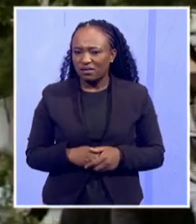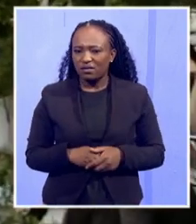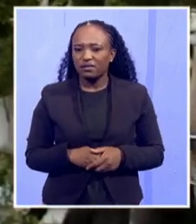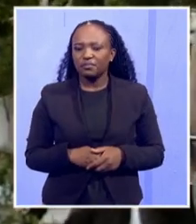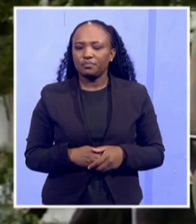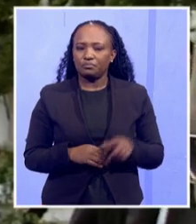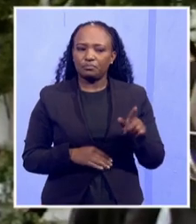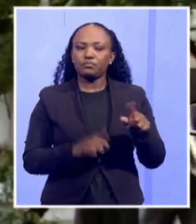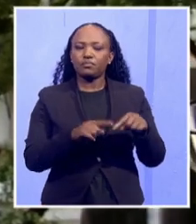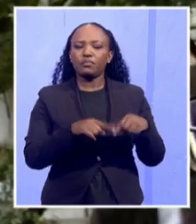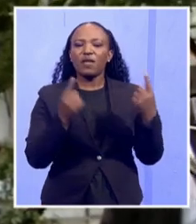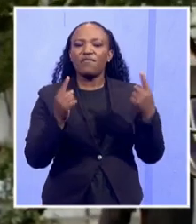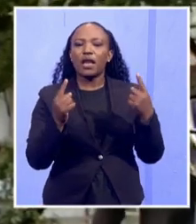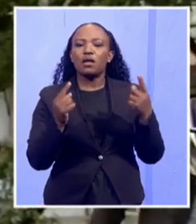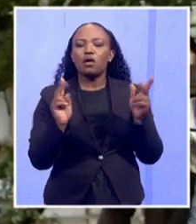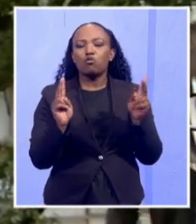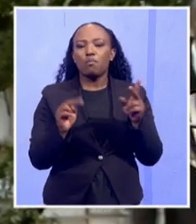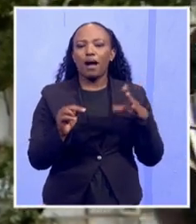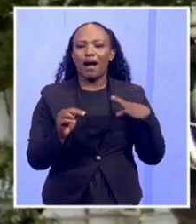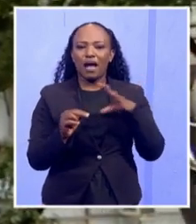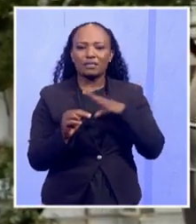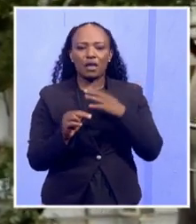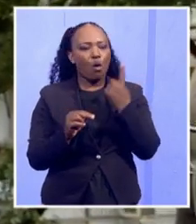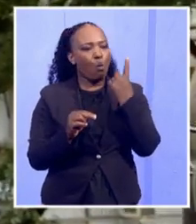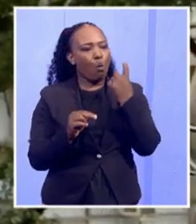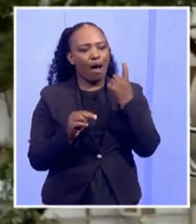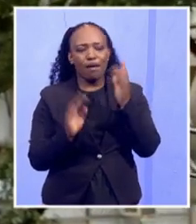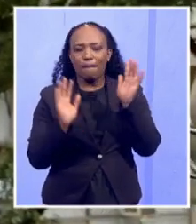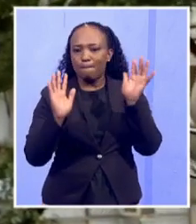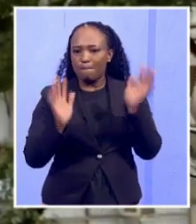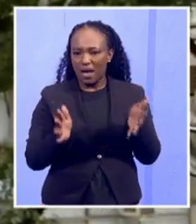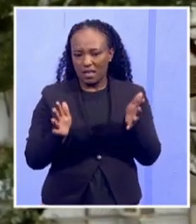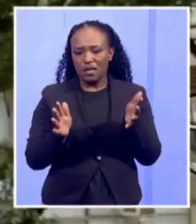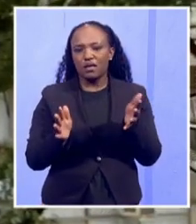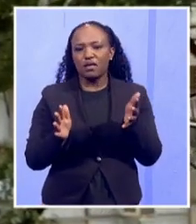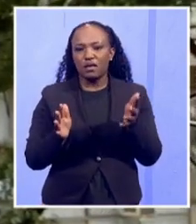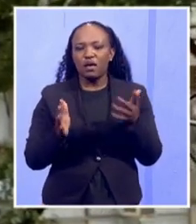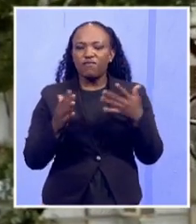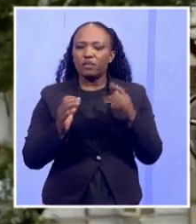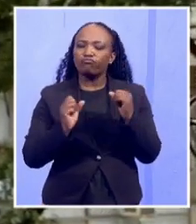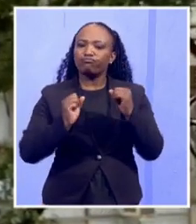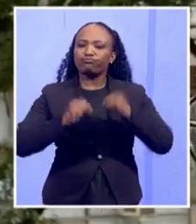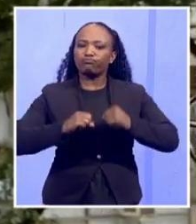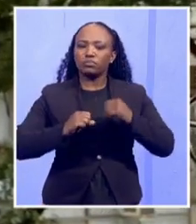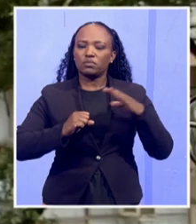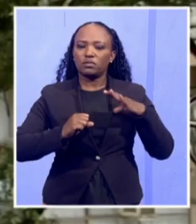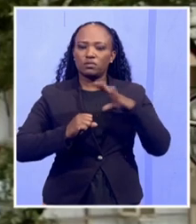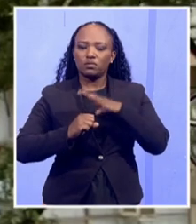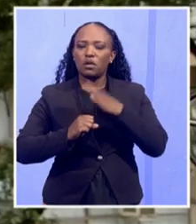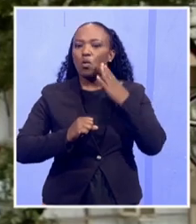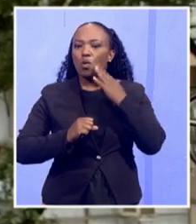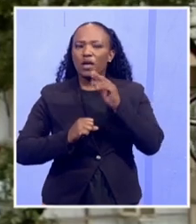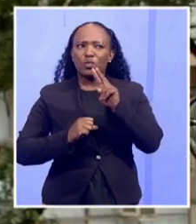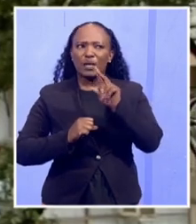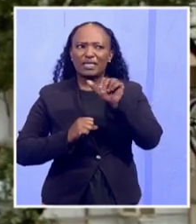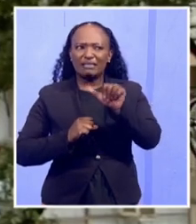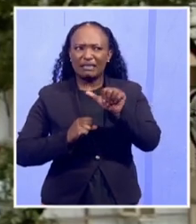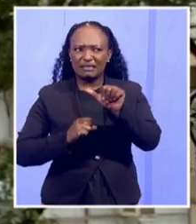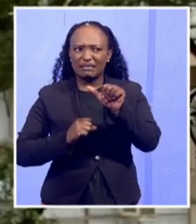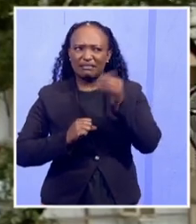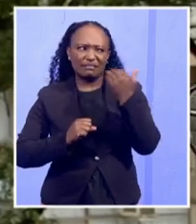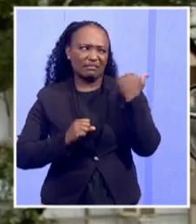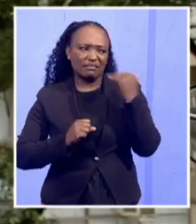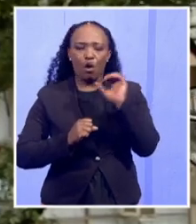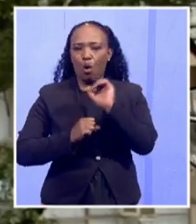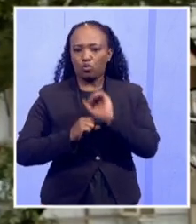council meeting which is talking about only one item. It's a resolution that was taken by council on the 26th of